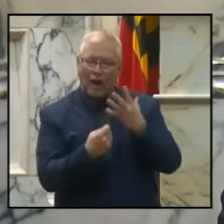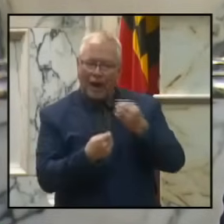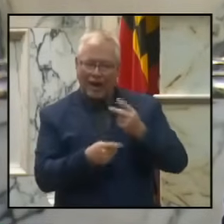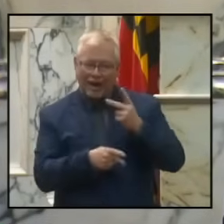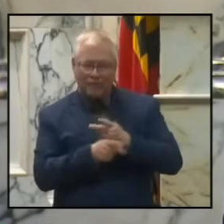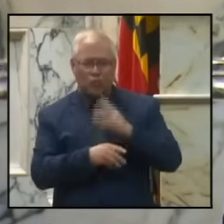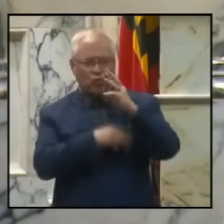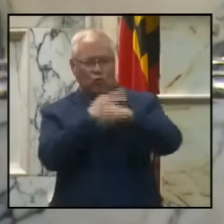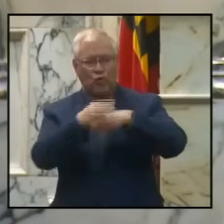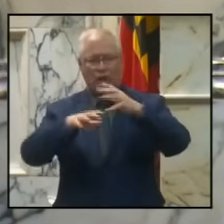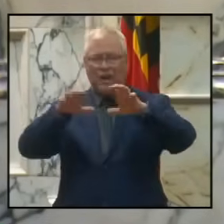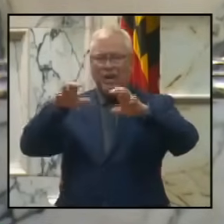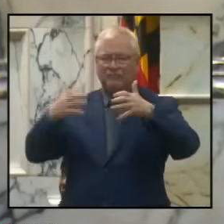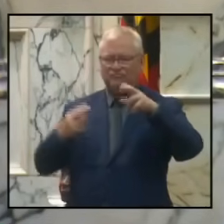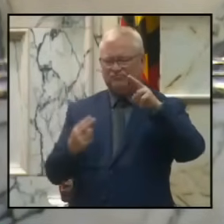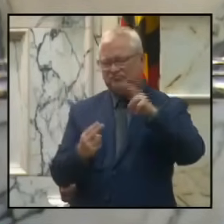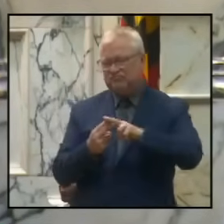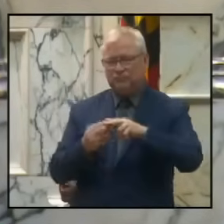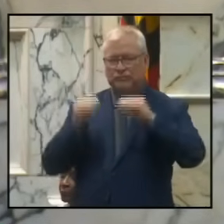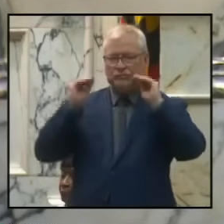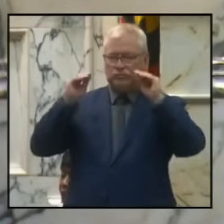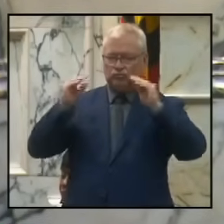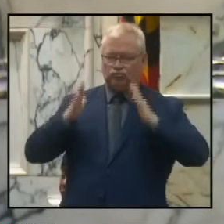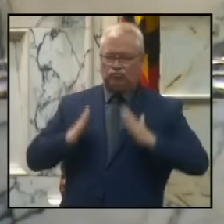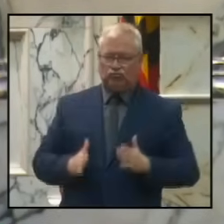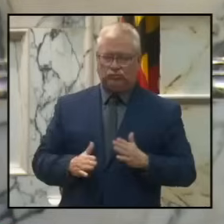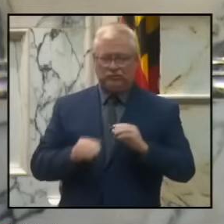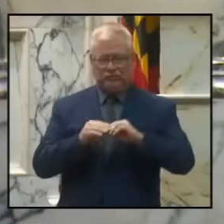every single Maryland classroom.